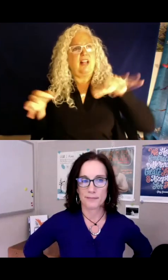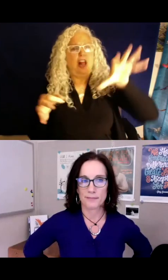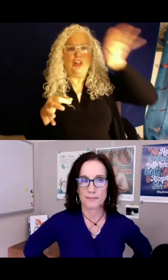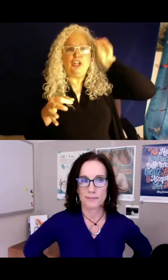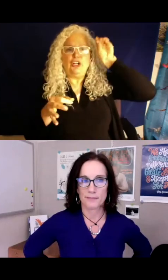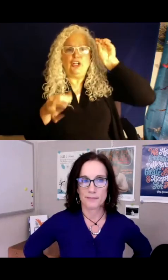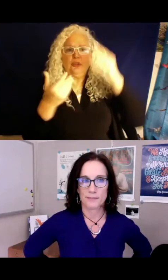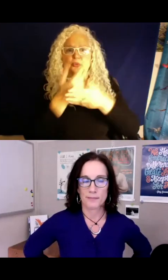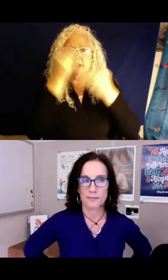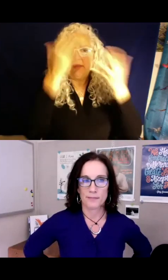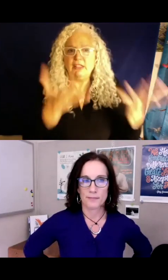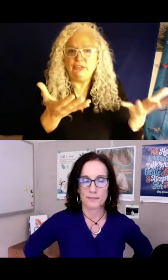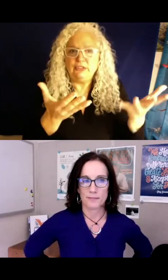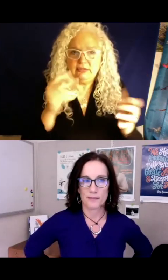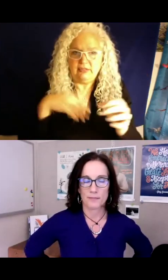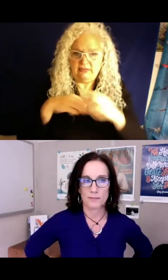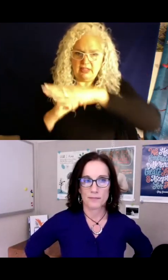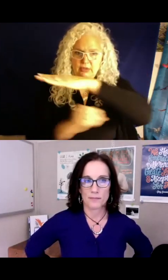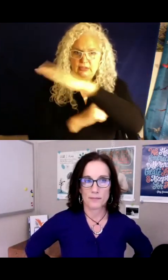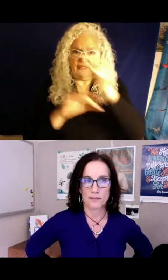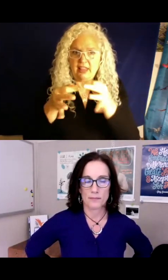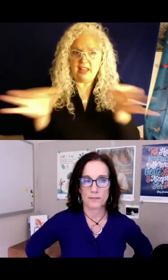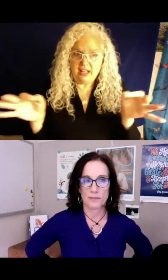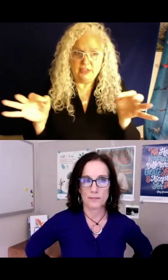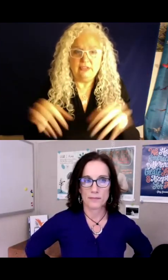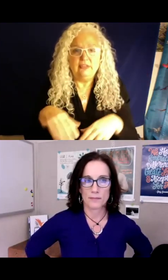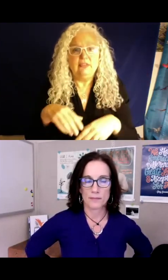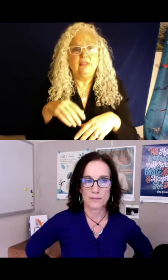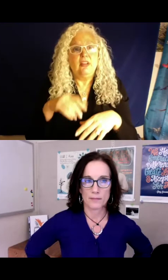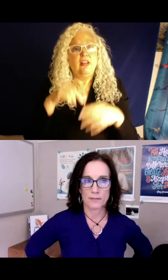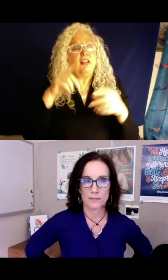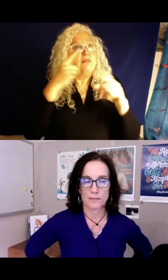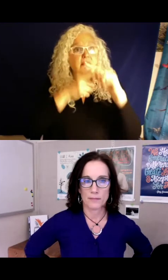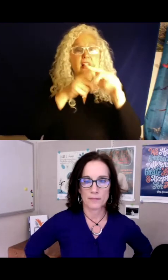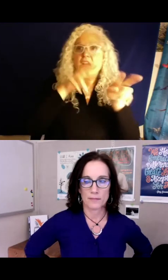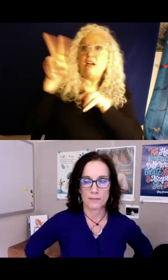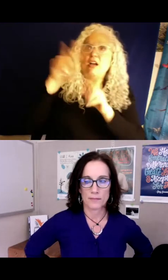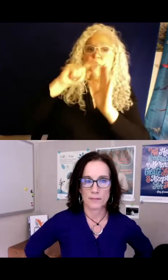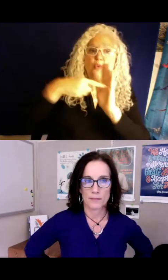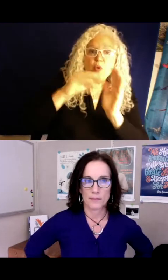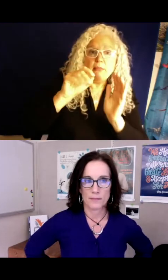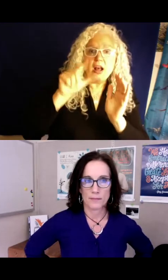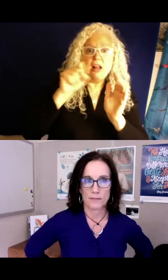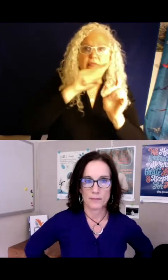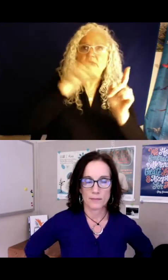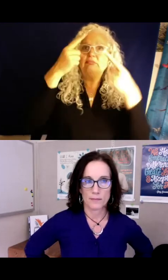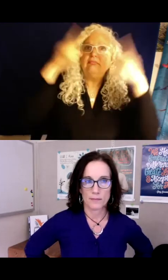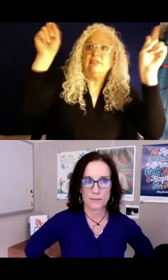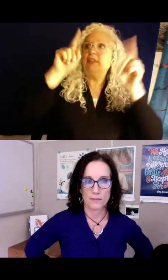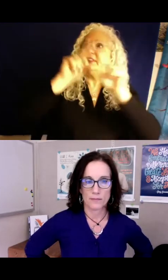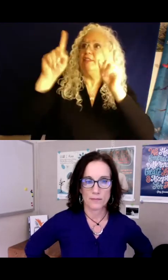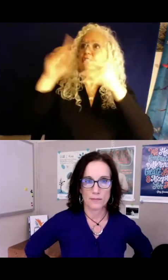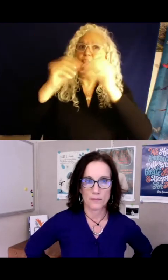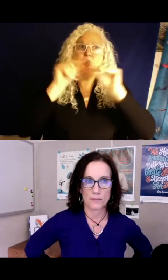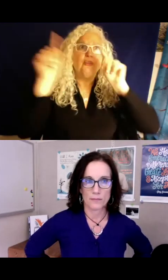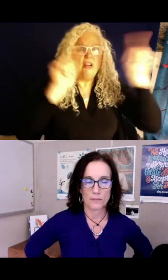applied to learning new information. And that just provides a language foundation to learn other things.